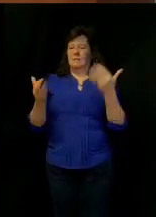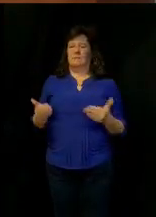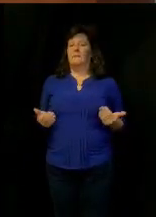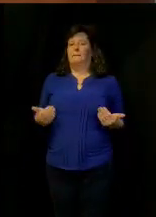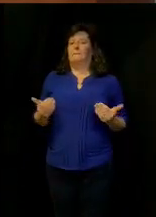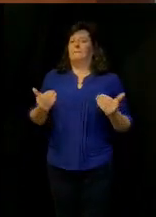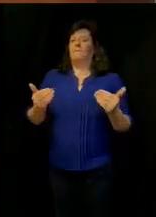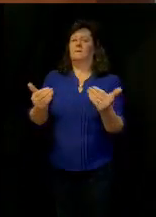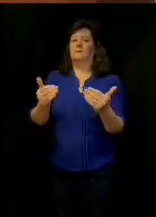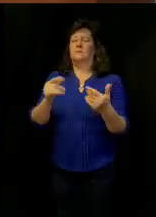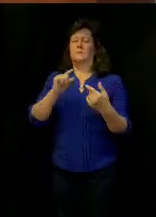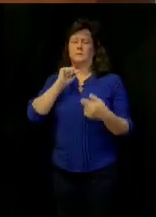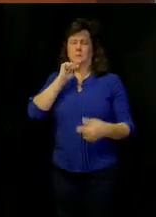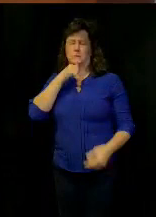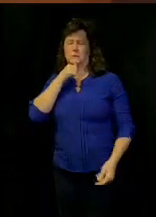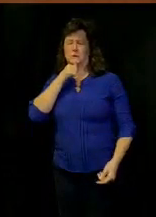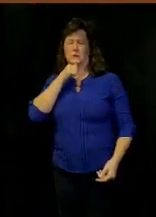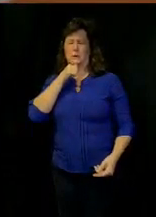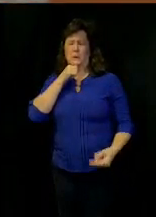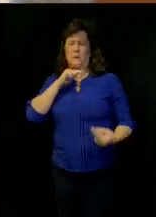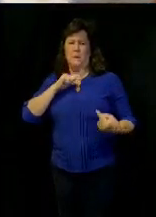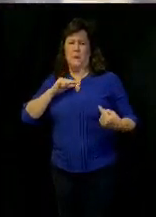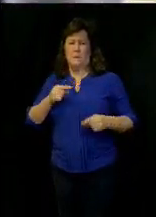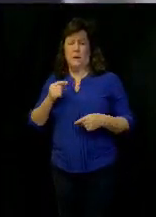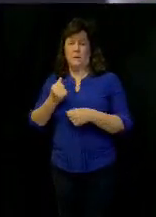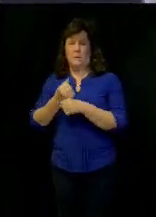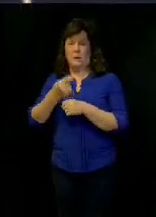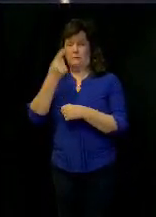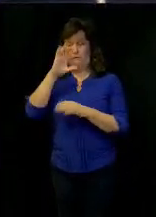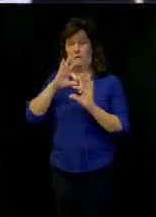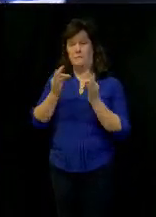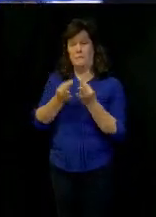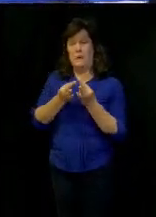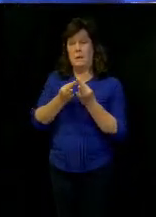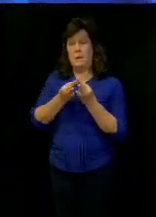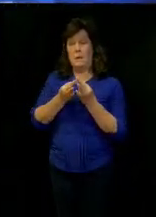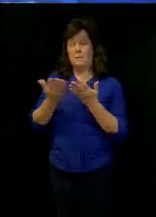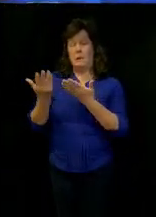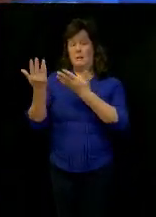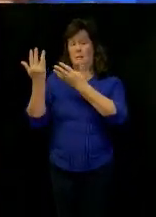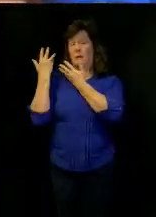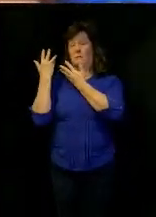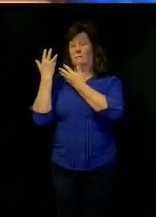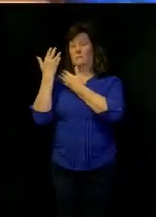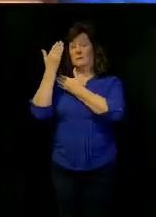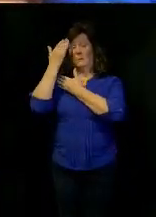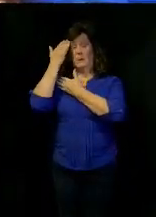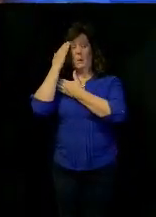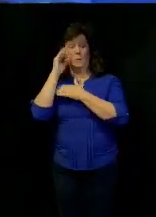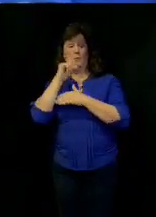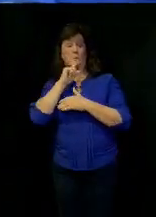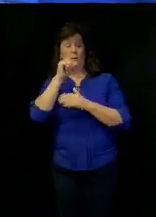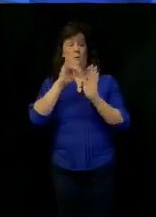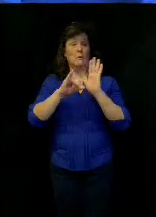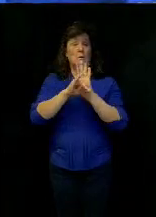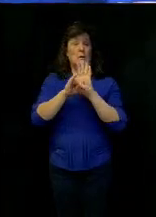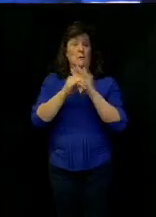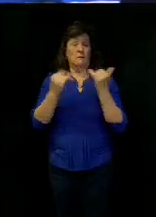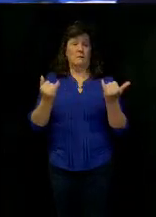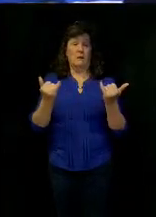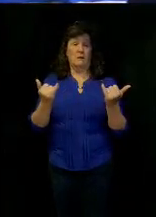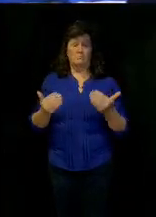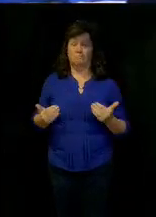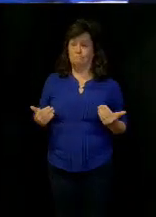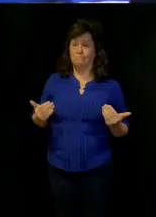With the hurt and pain I've caused my family. Listen, you've got to leave it in the past. Know who you are. So many people,